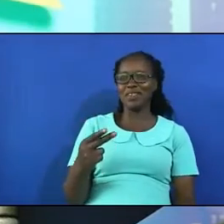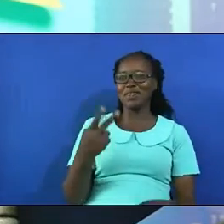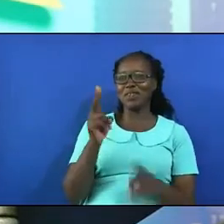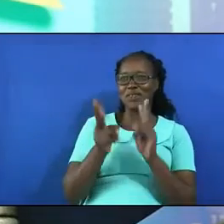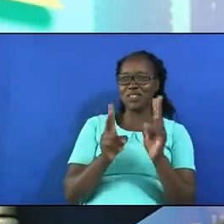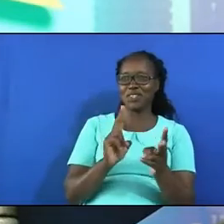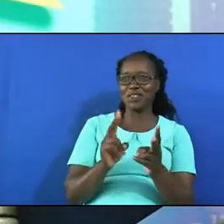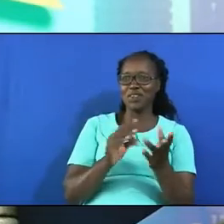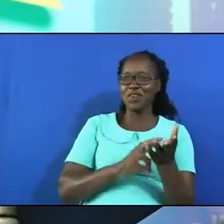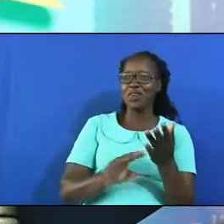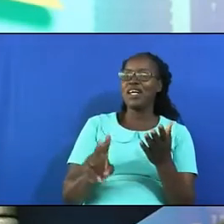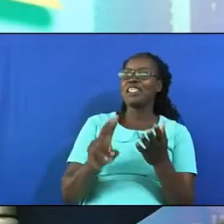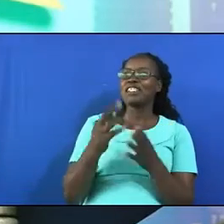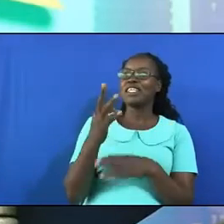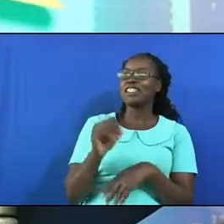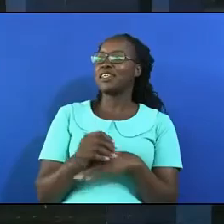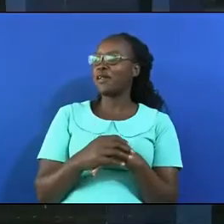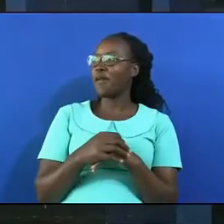30.